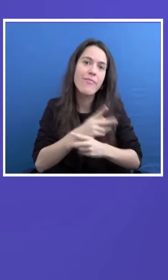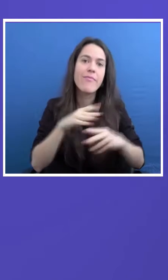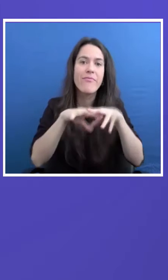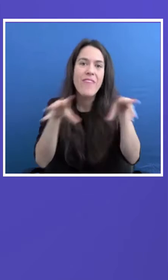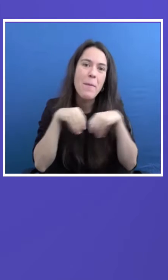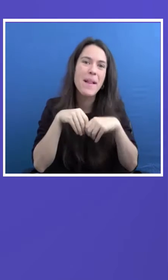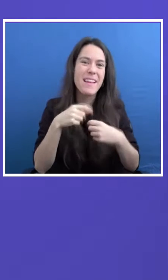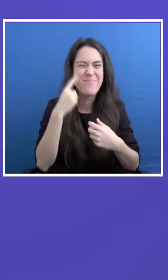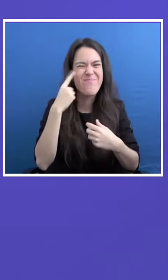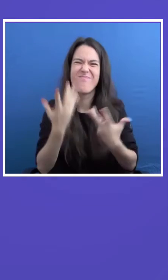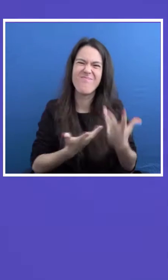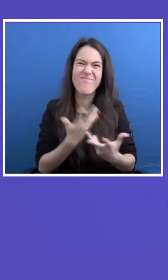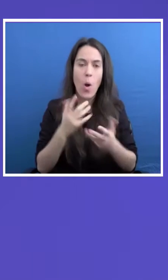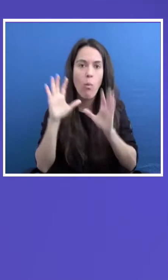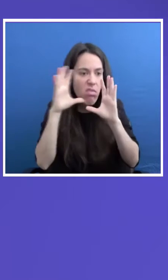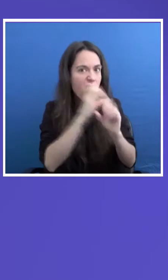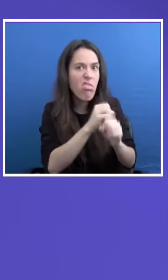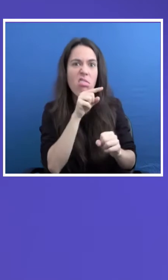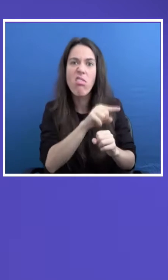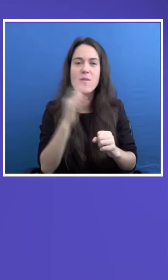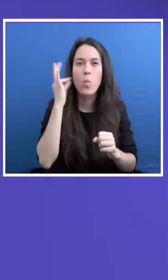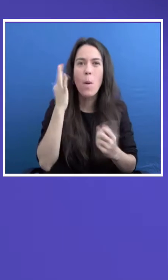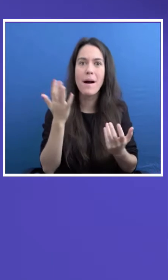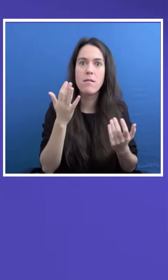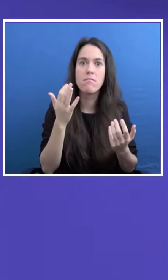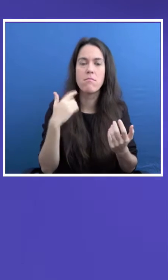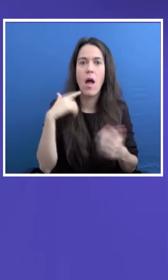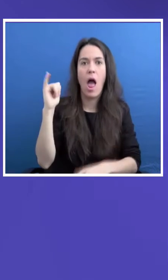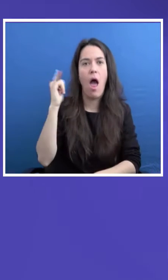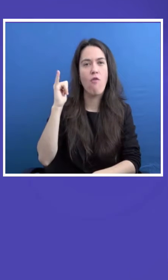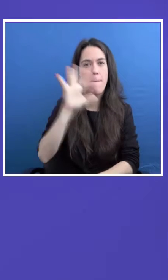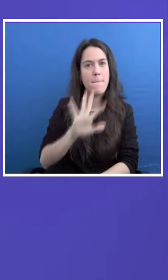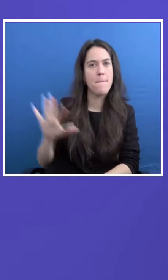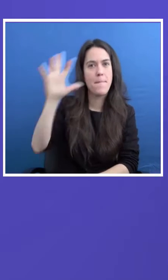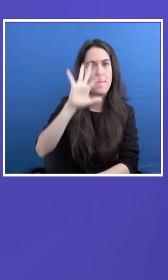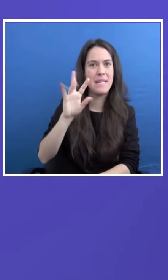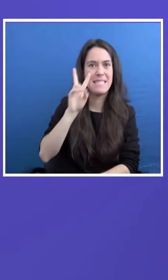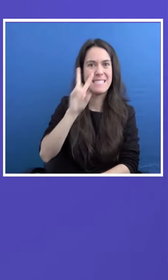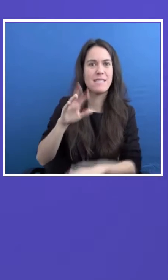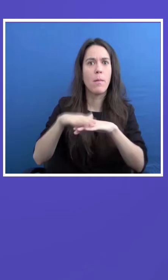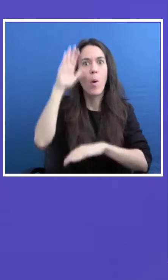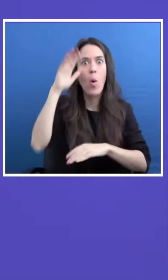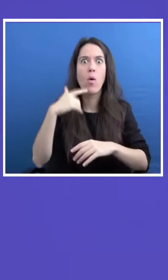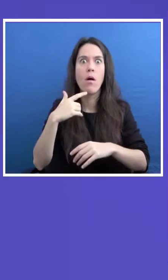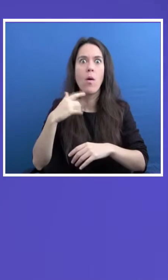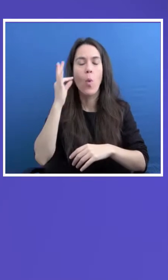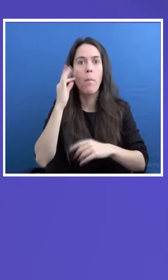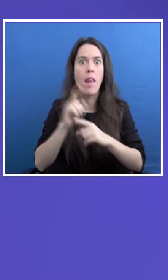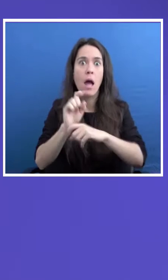focus on women in the Arab world as being extremely emotional and emotionally